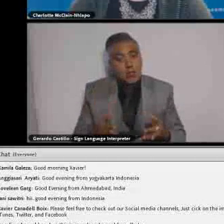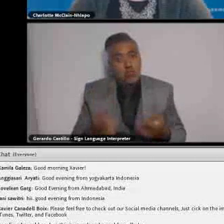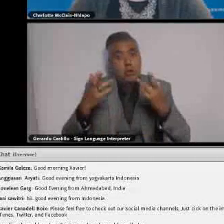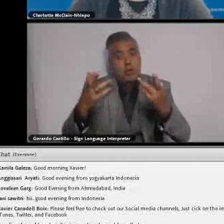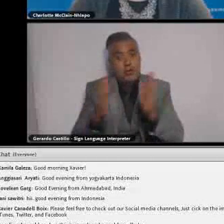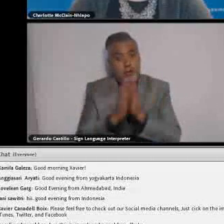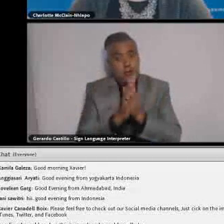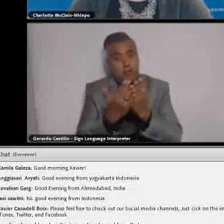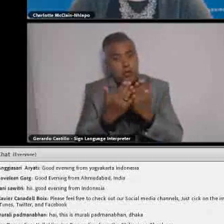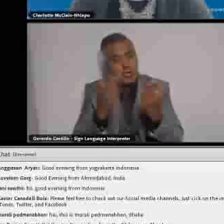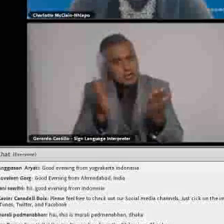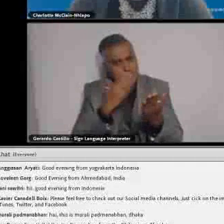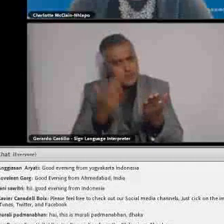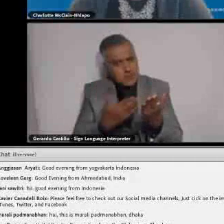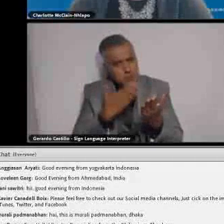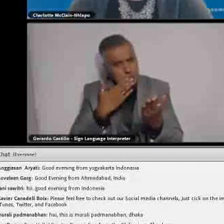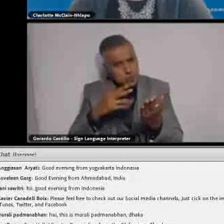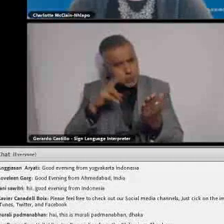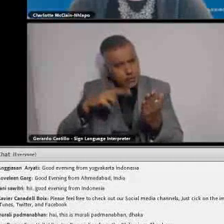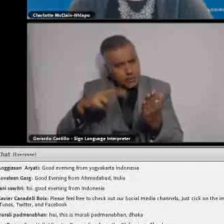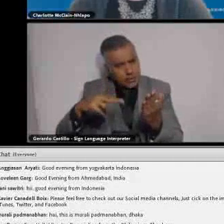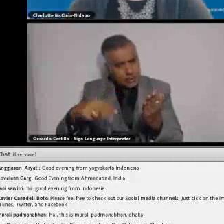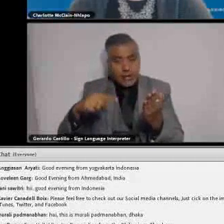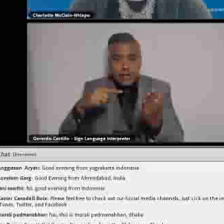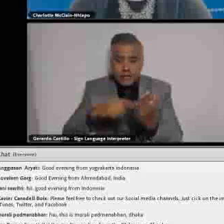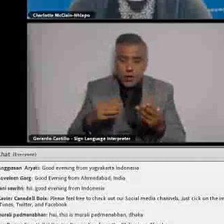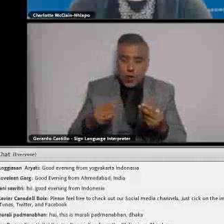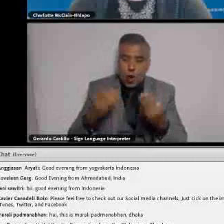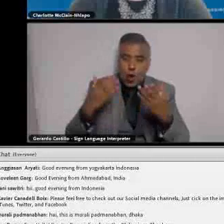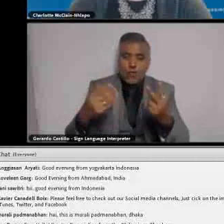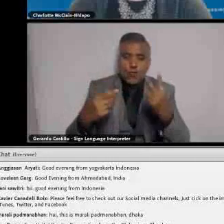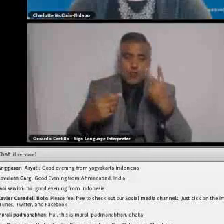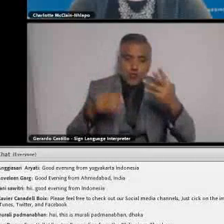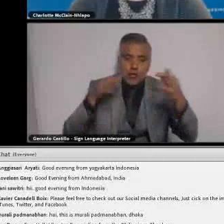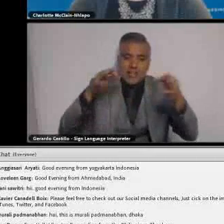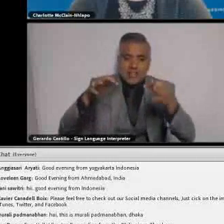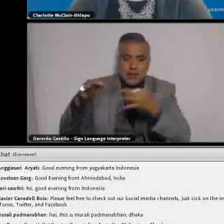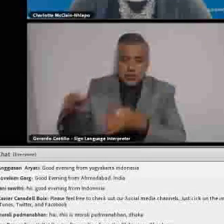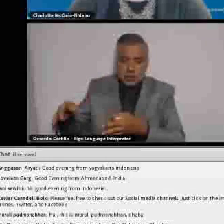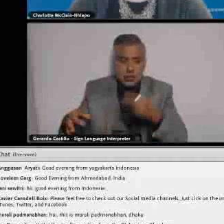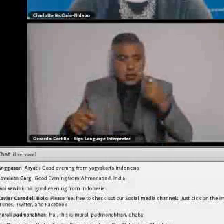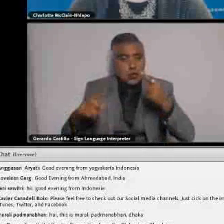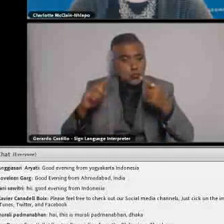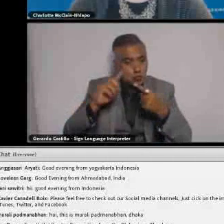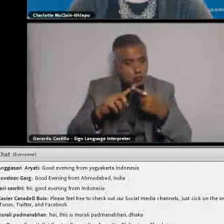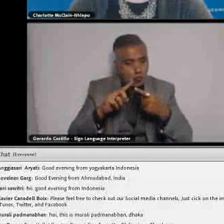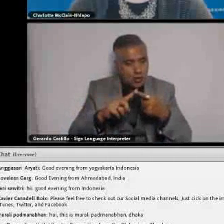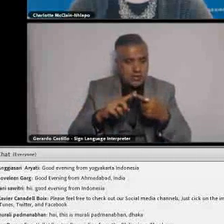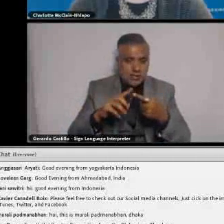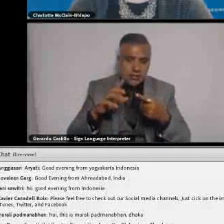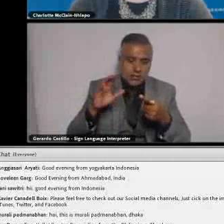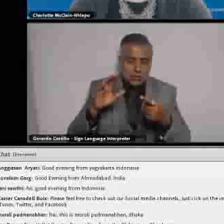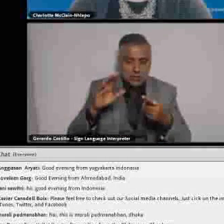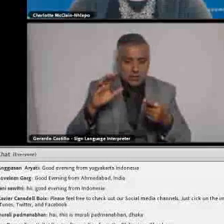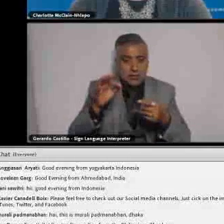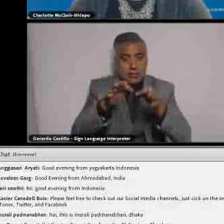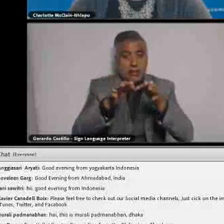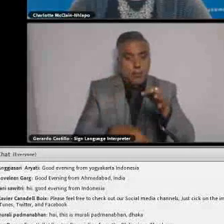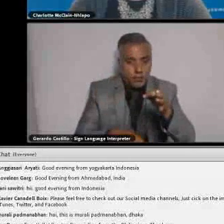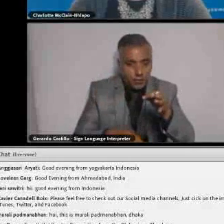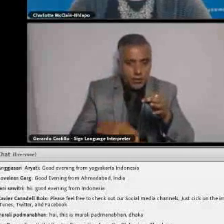really enlightening reading. They offered these two definitions. One is a bit less wordy and simple,